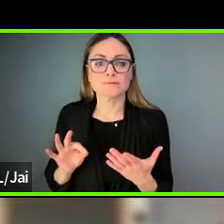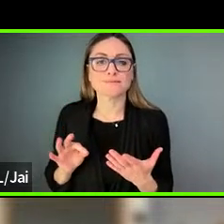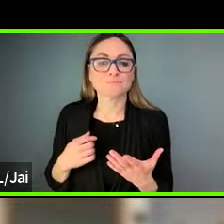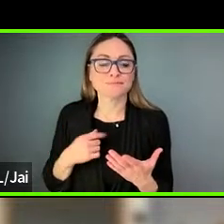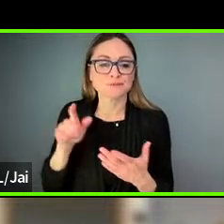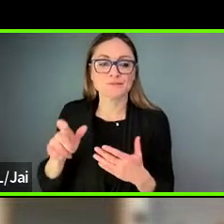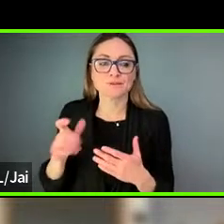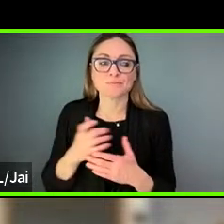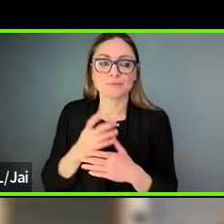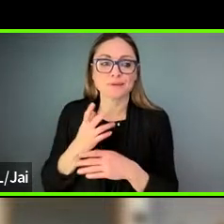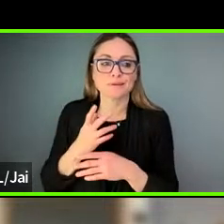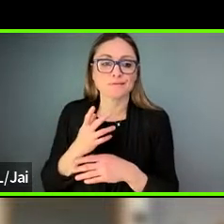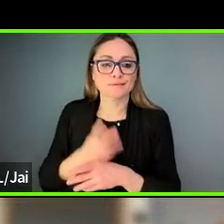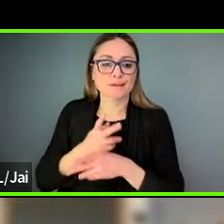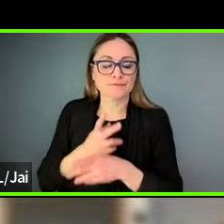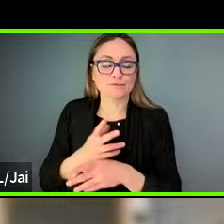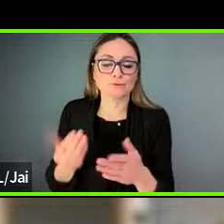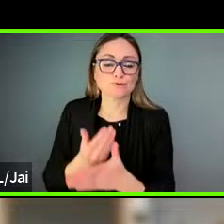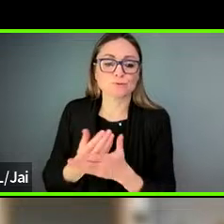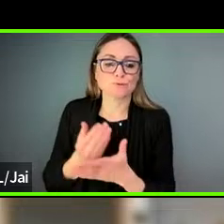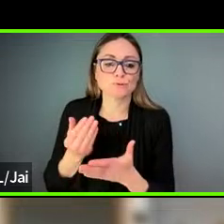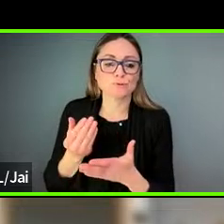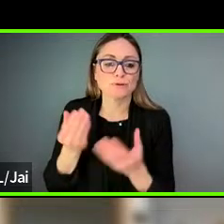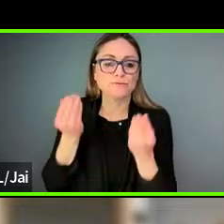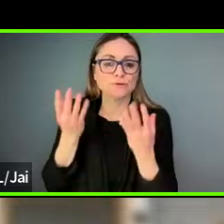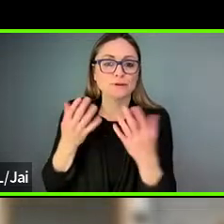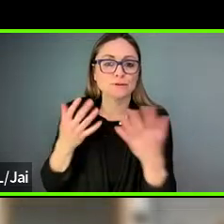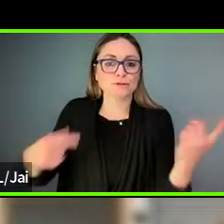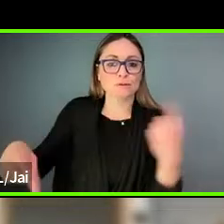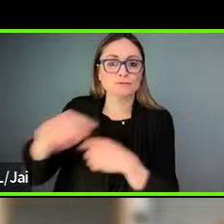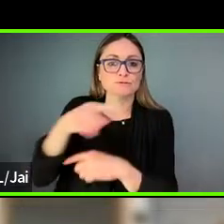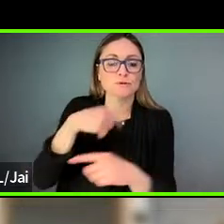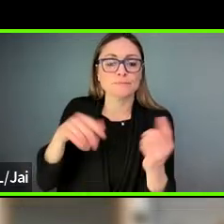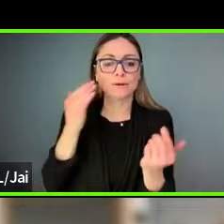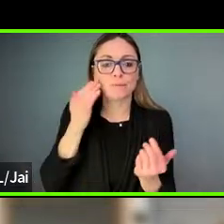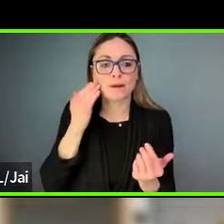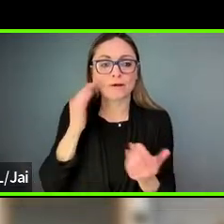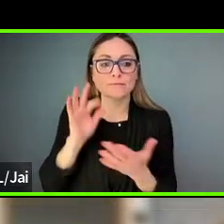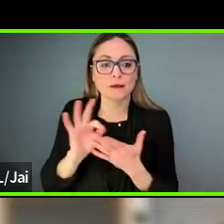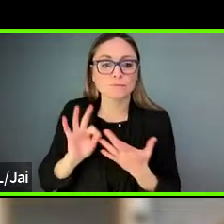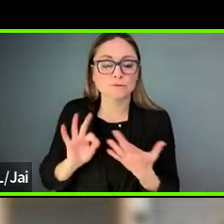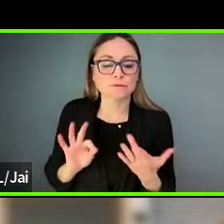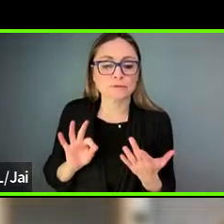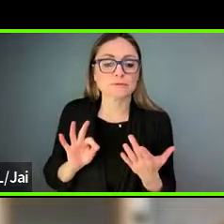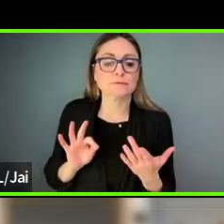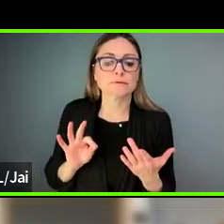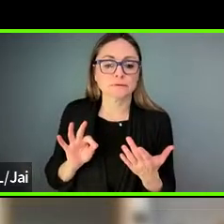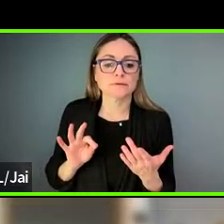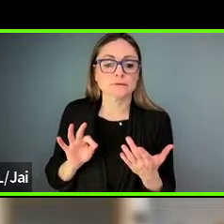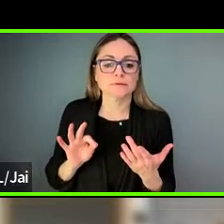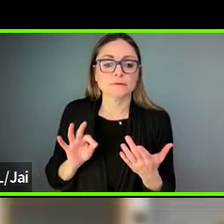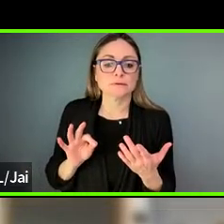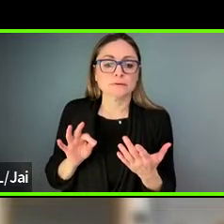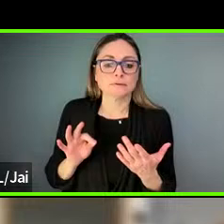as new information comes around, and be aware of what the options are in case we need to sort of circle back at some others.